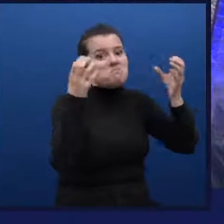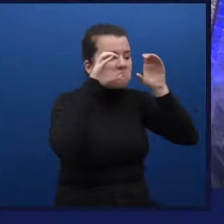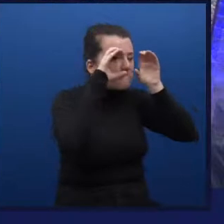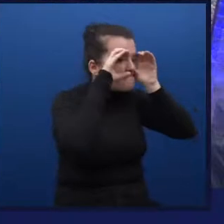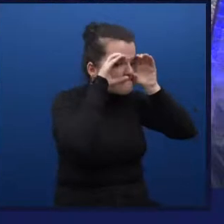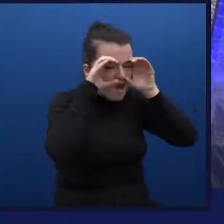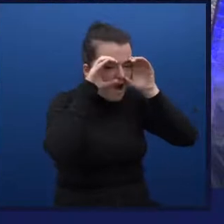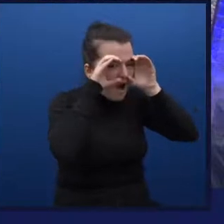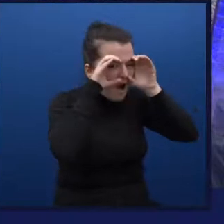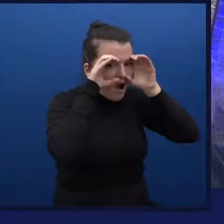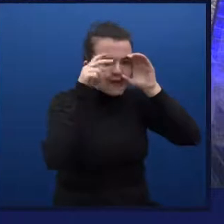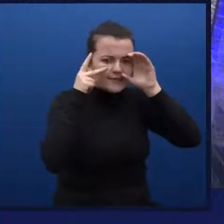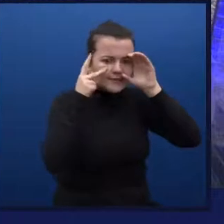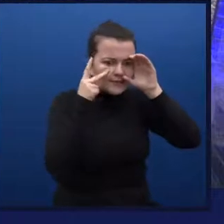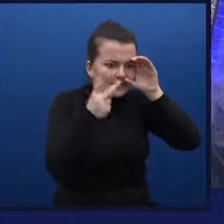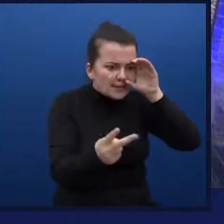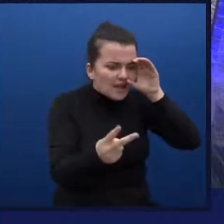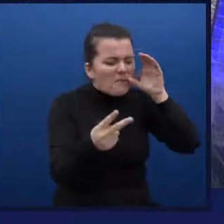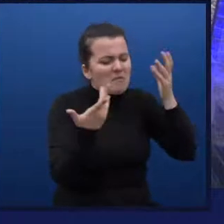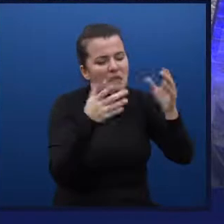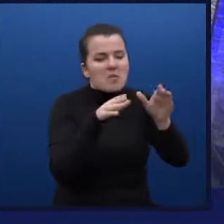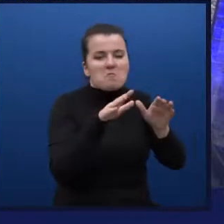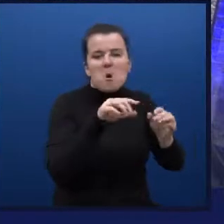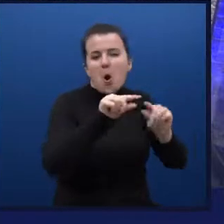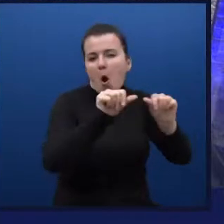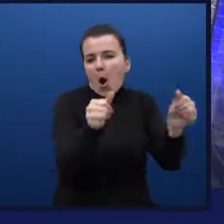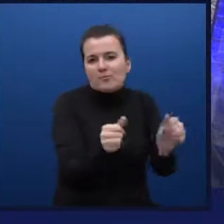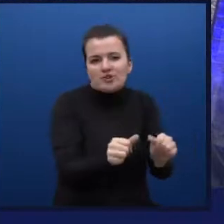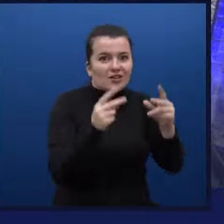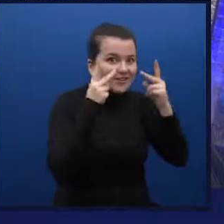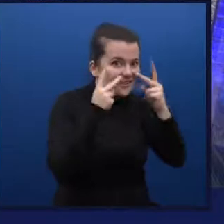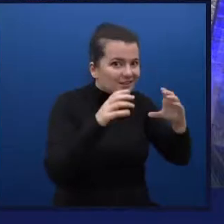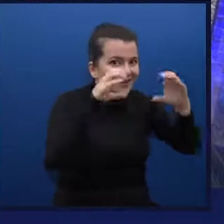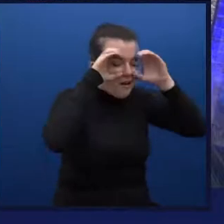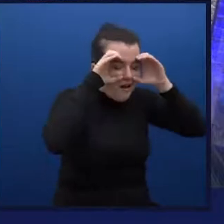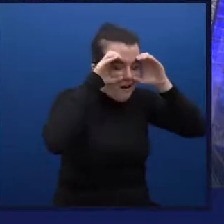of difficult to see objects in a frame.